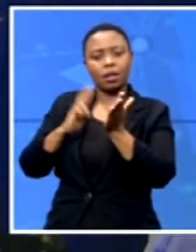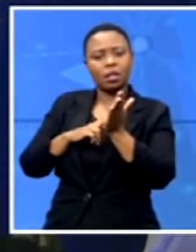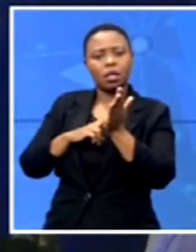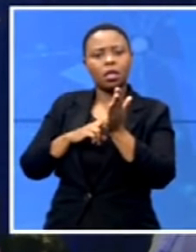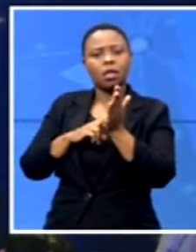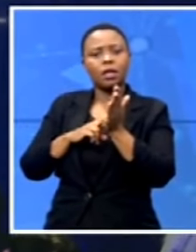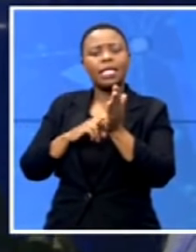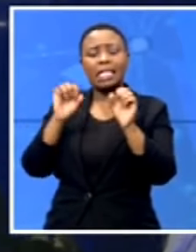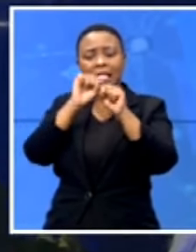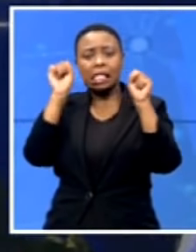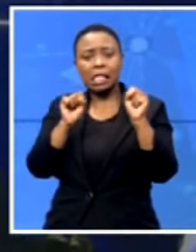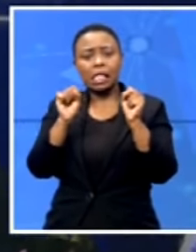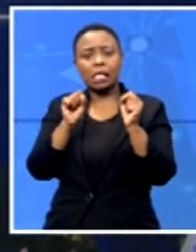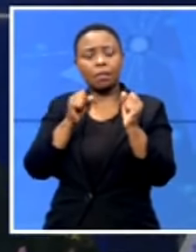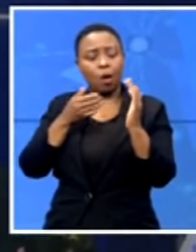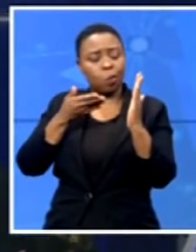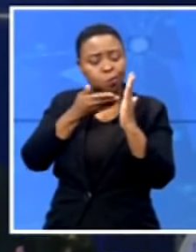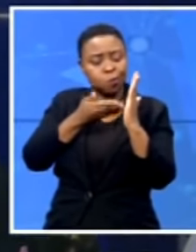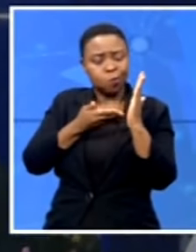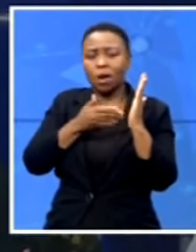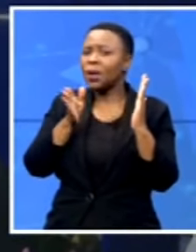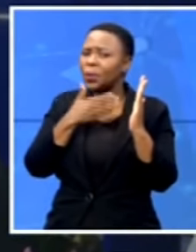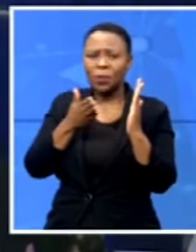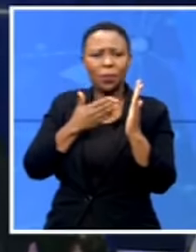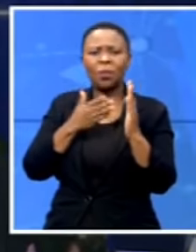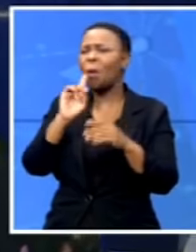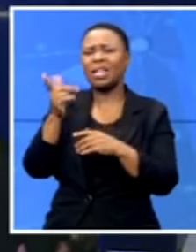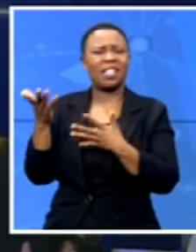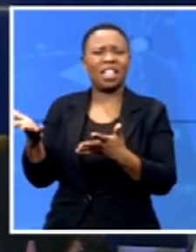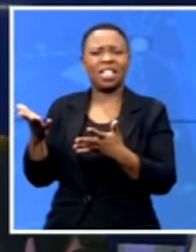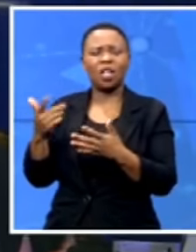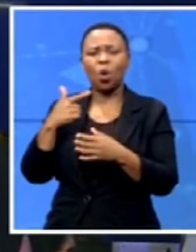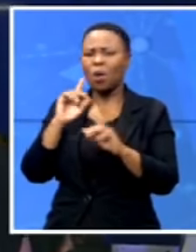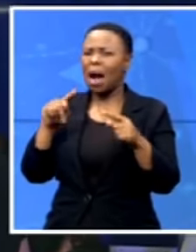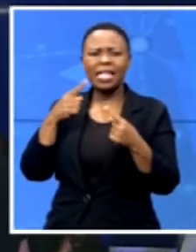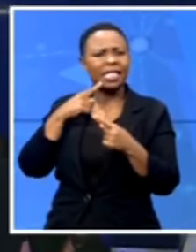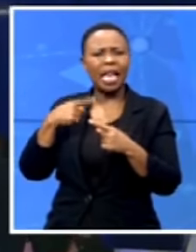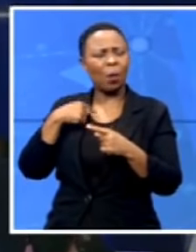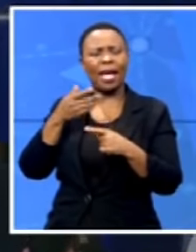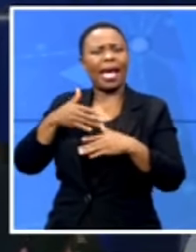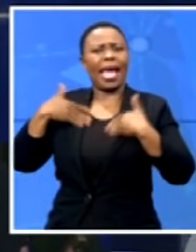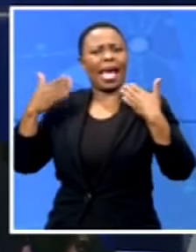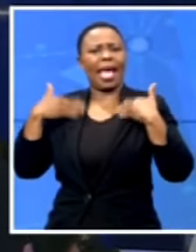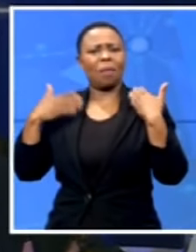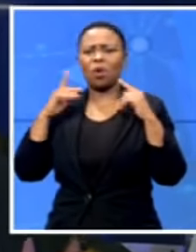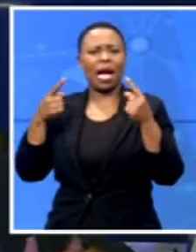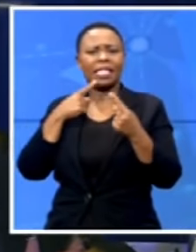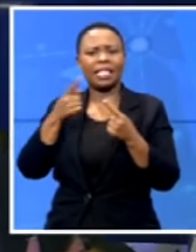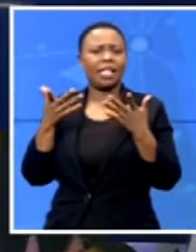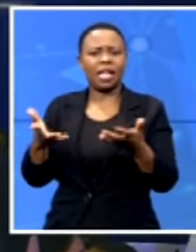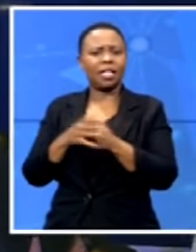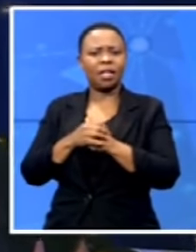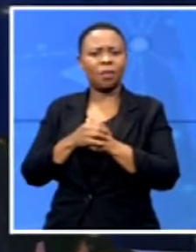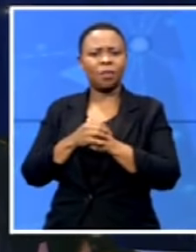that? So we cannot say that we are happy because we are one of those, the victims, because our voters could not